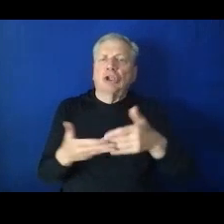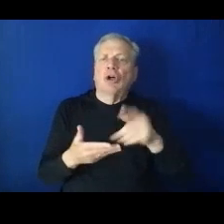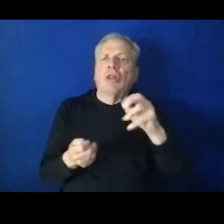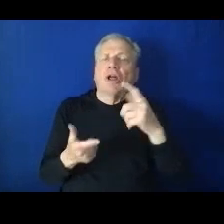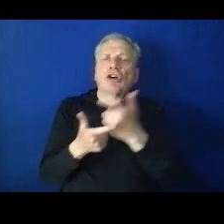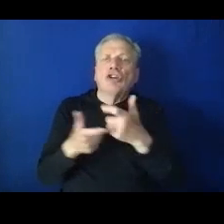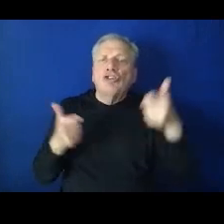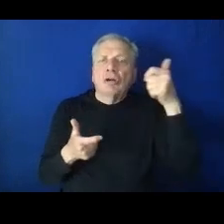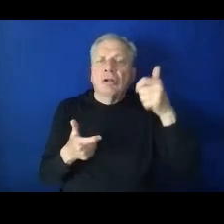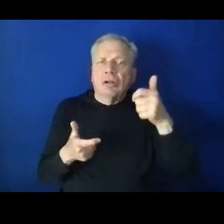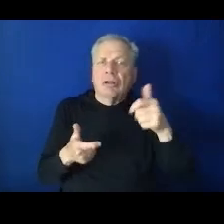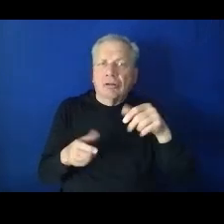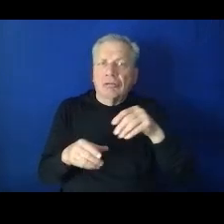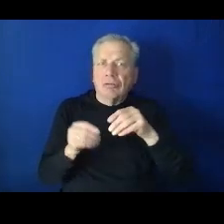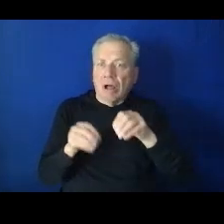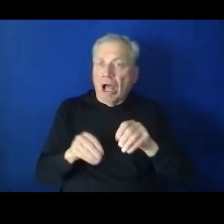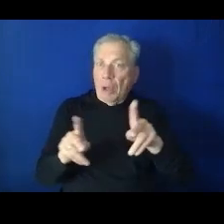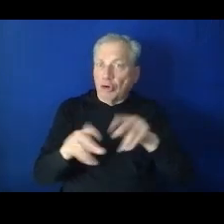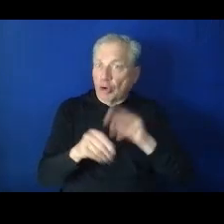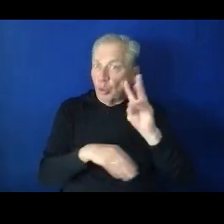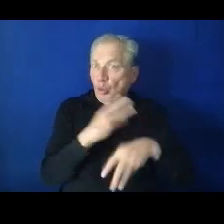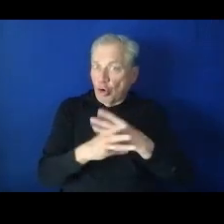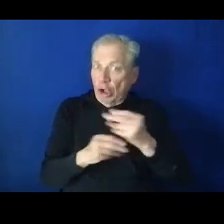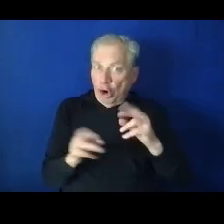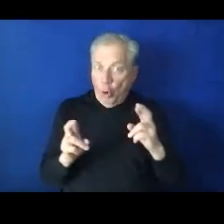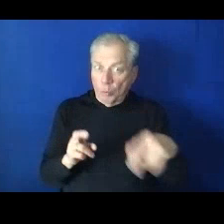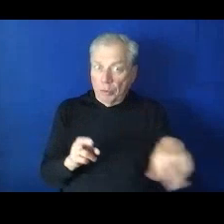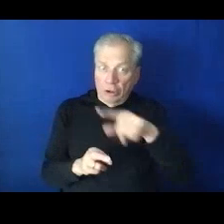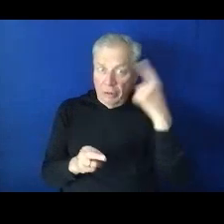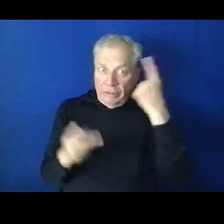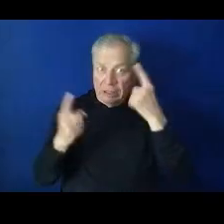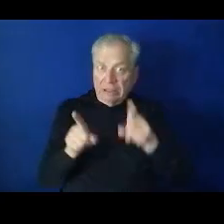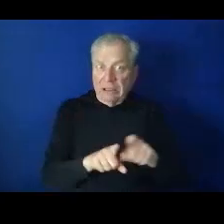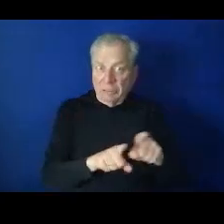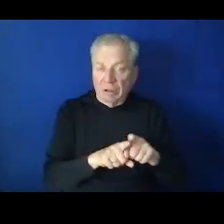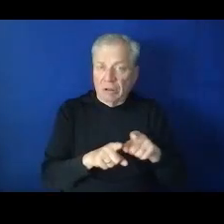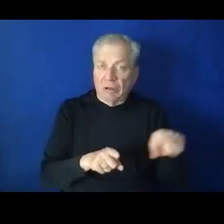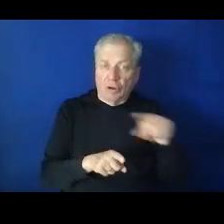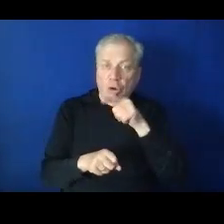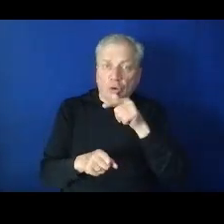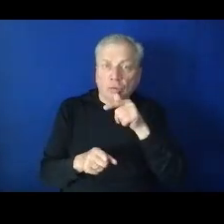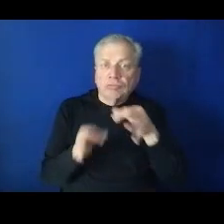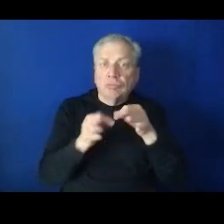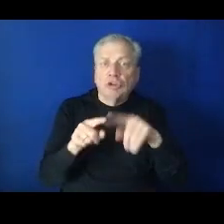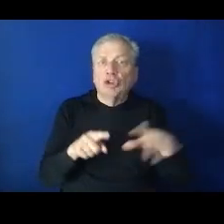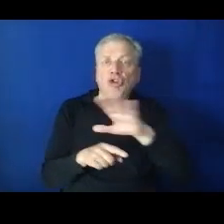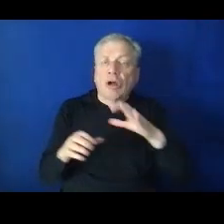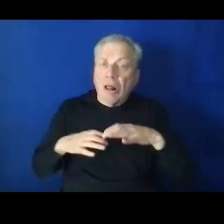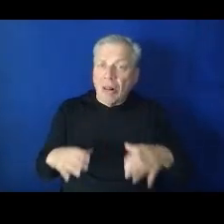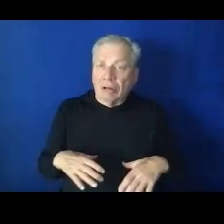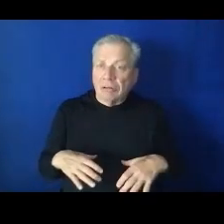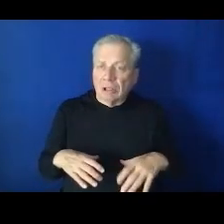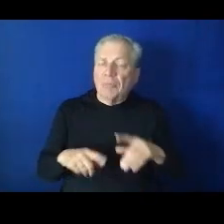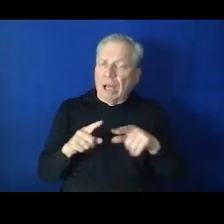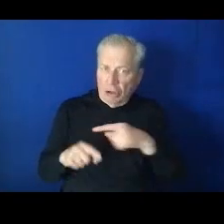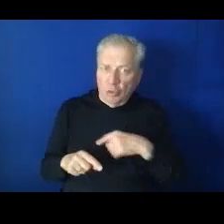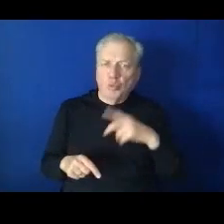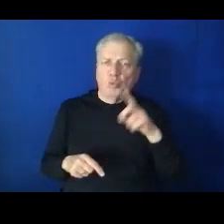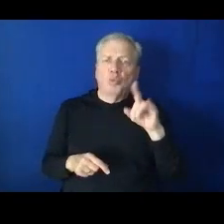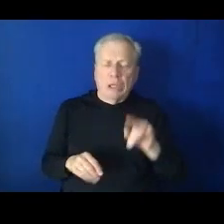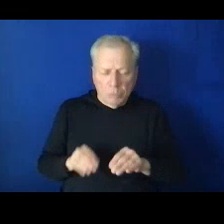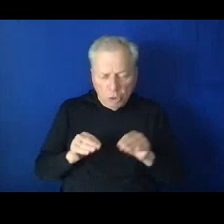viewing opportunity in the world, we think, and hopefully you all think in guiding your clients out there. We really have invested a lot of